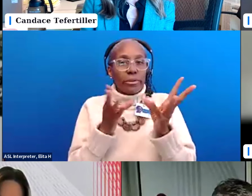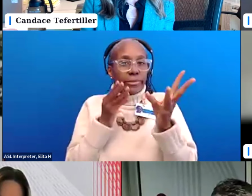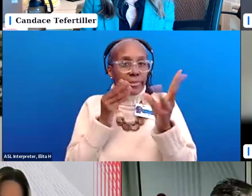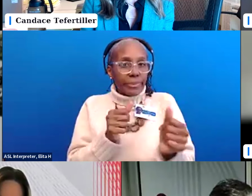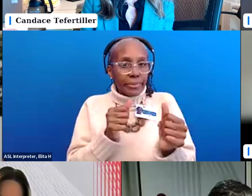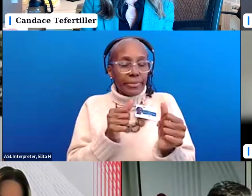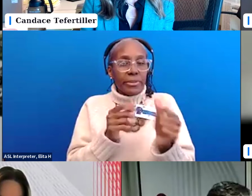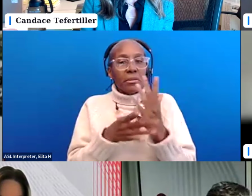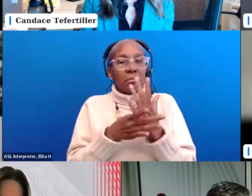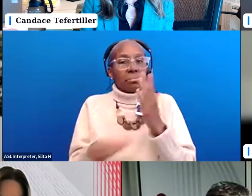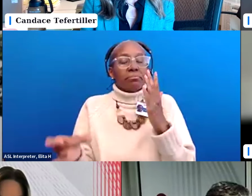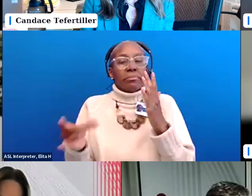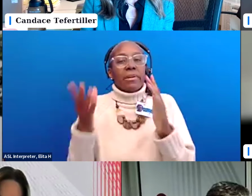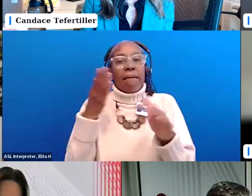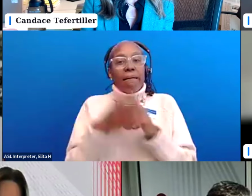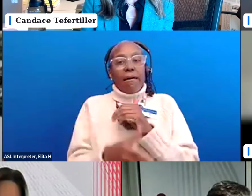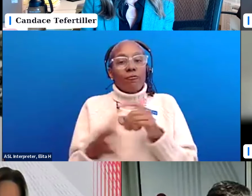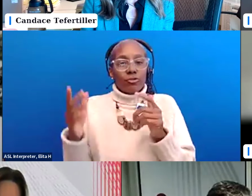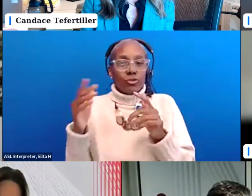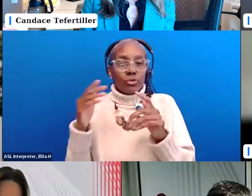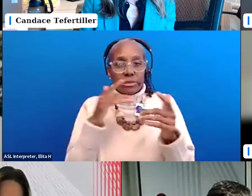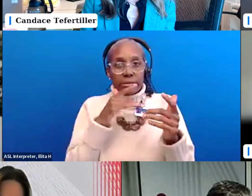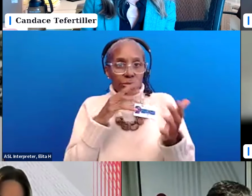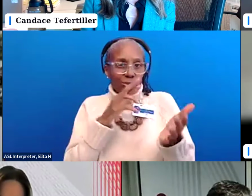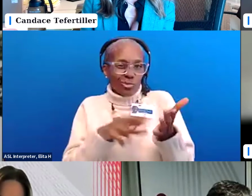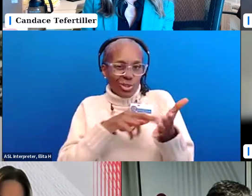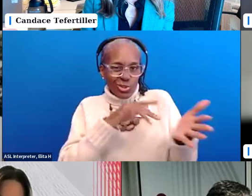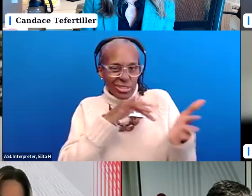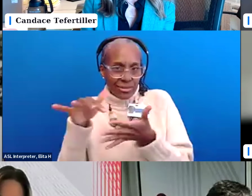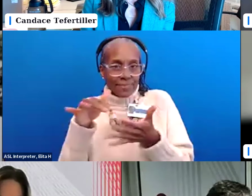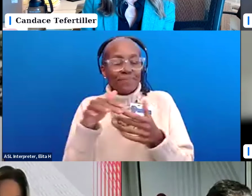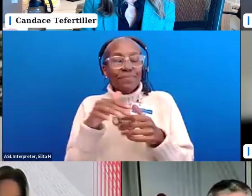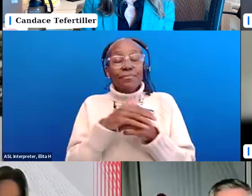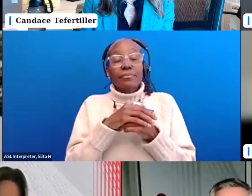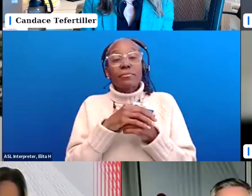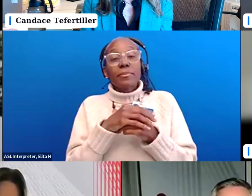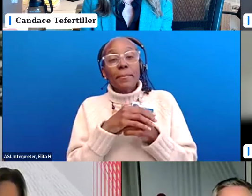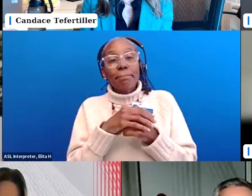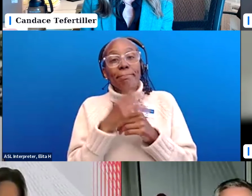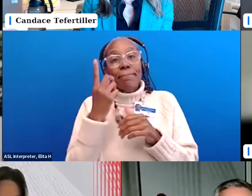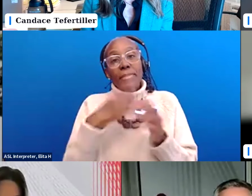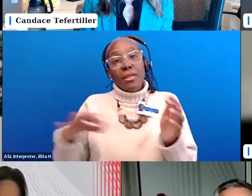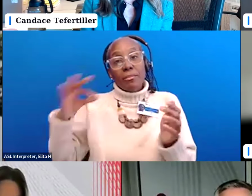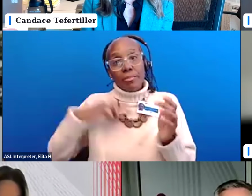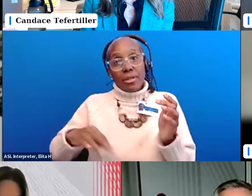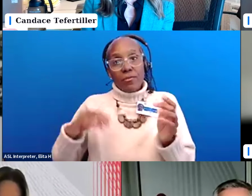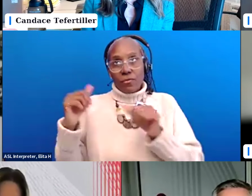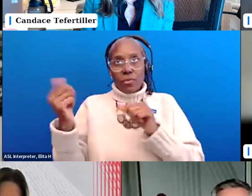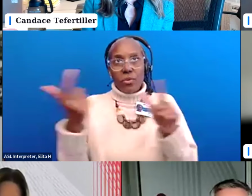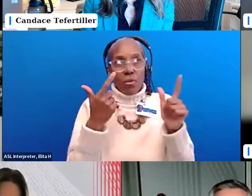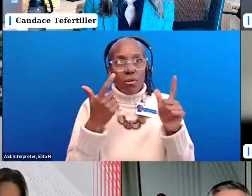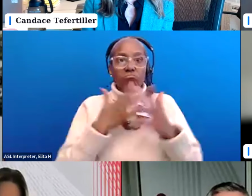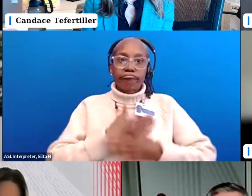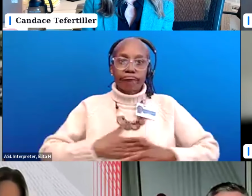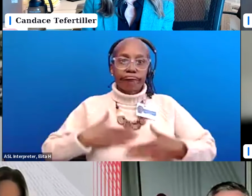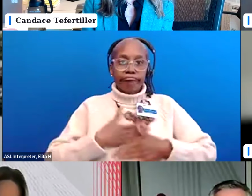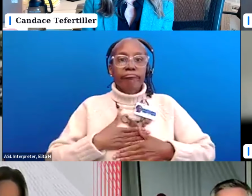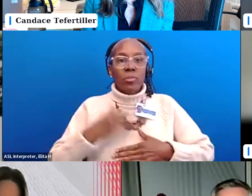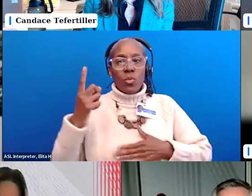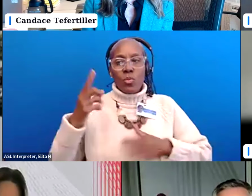efficiently after the study as well. So I think, and then one benefit that we all enjoyed is